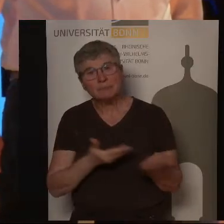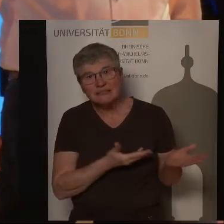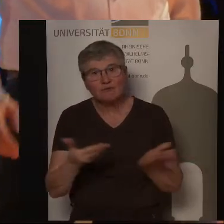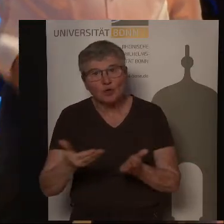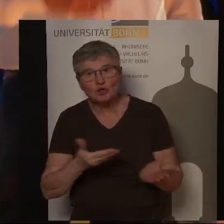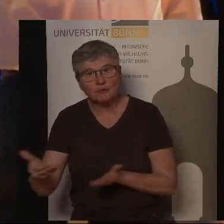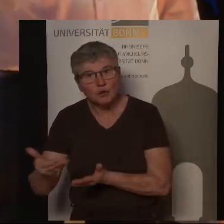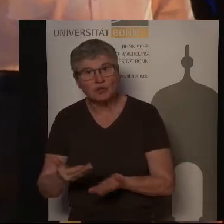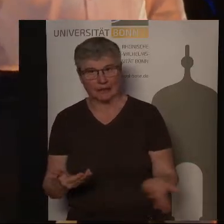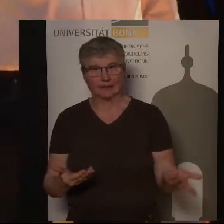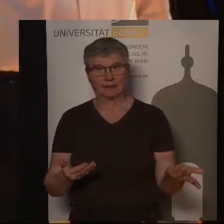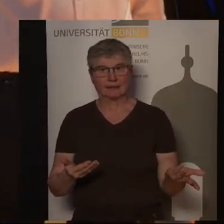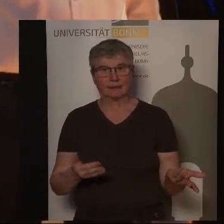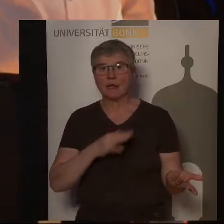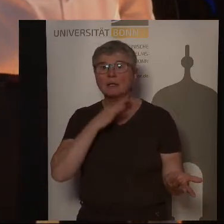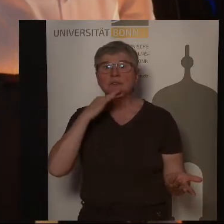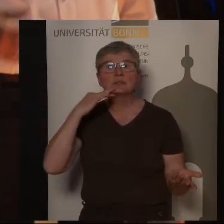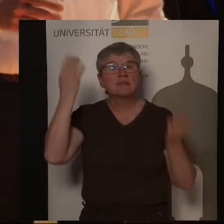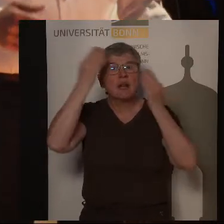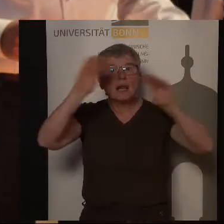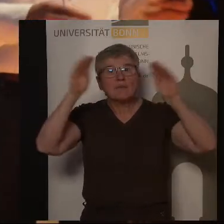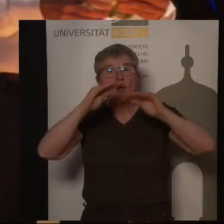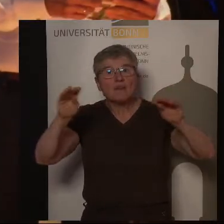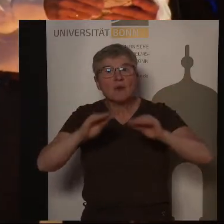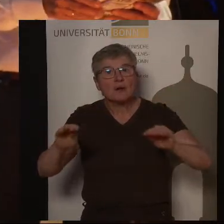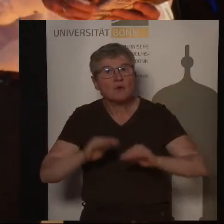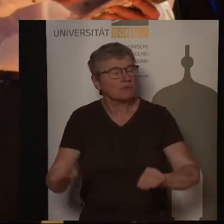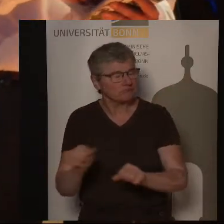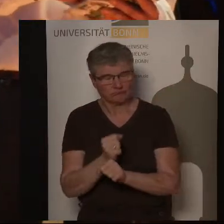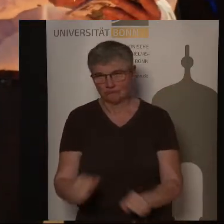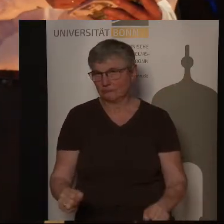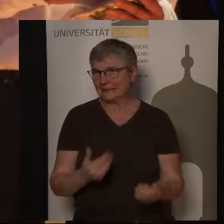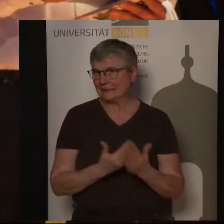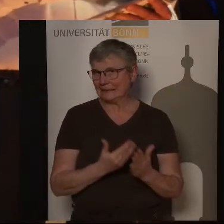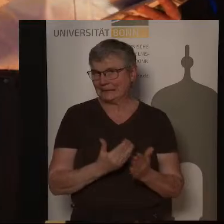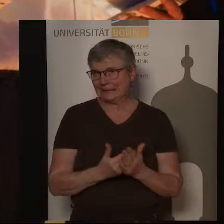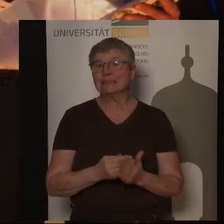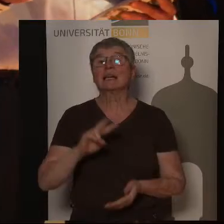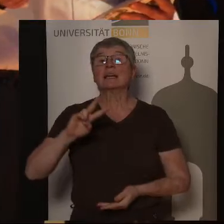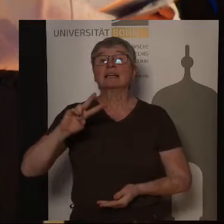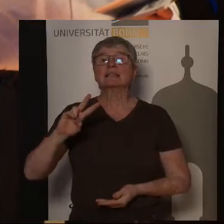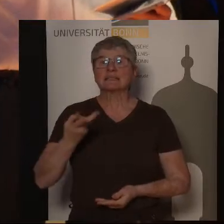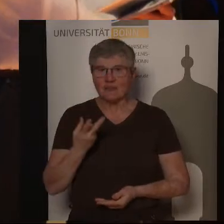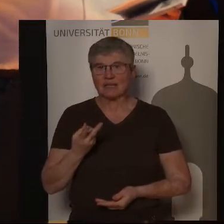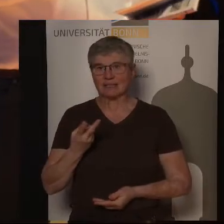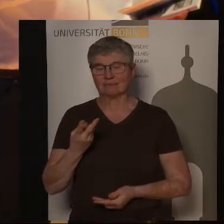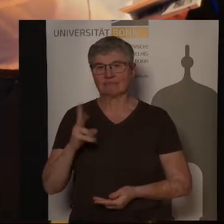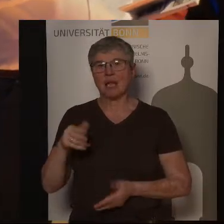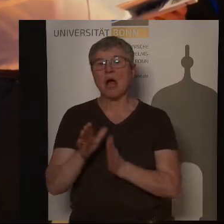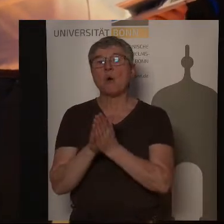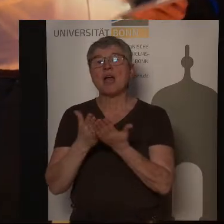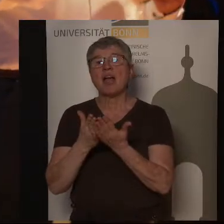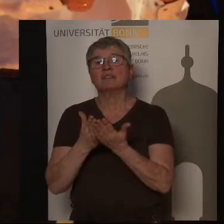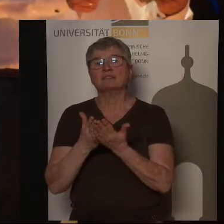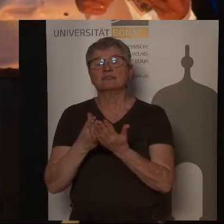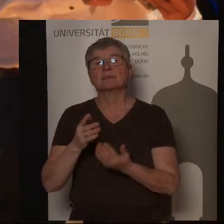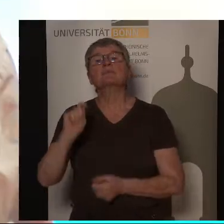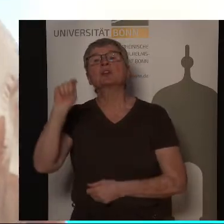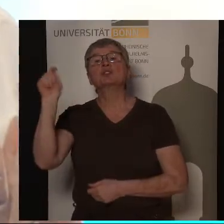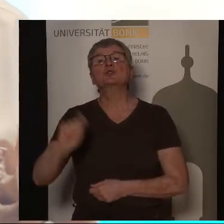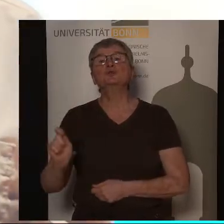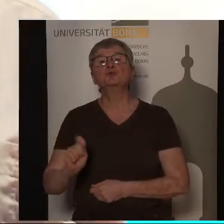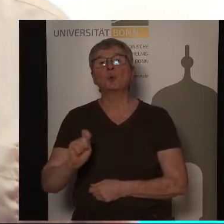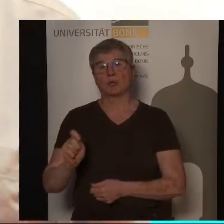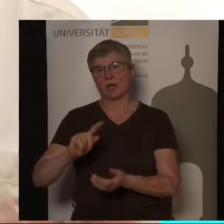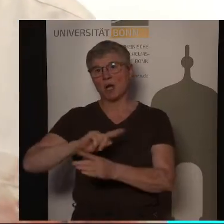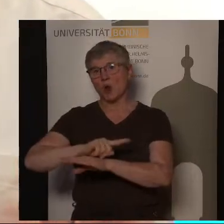to introduce a few of our institutions here at the university, of our facilities. That's why you will find a